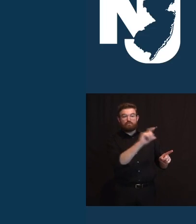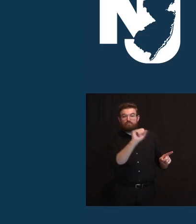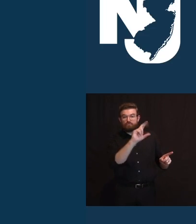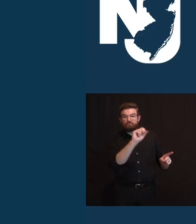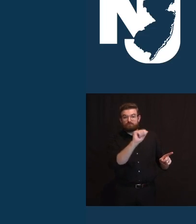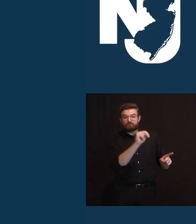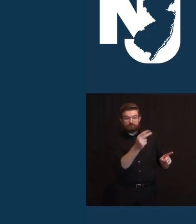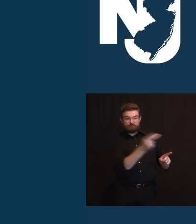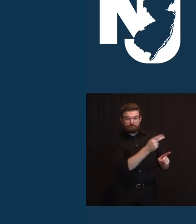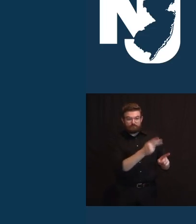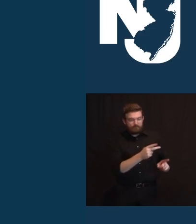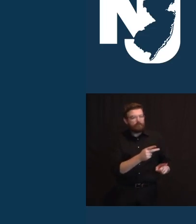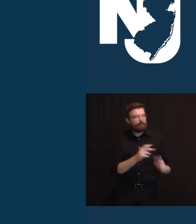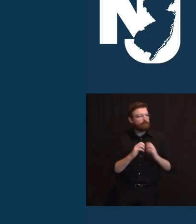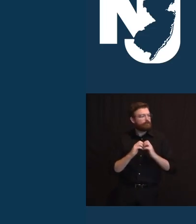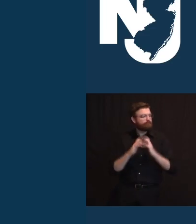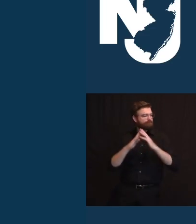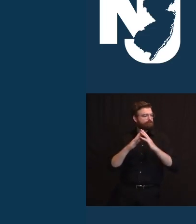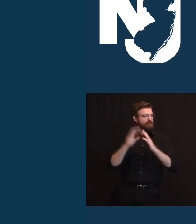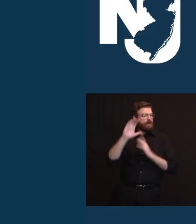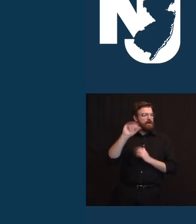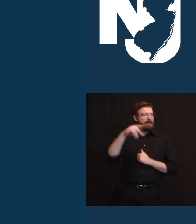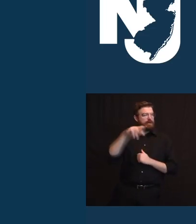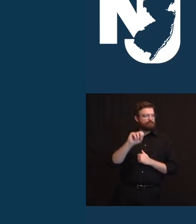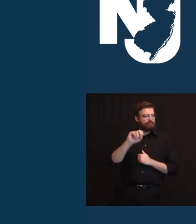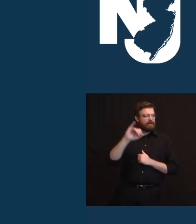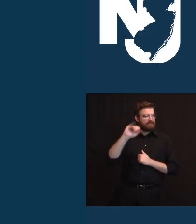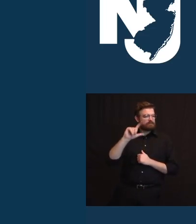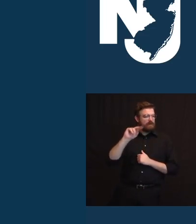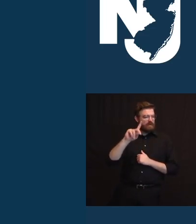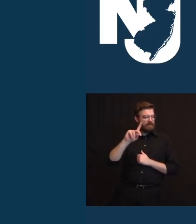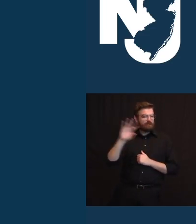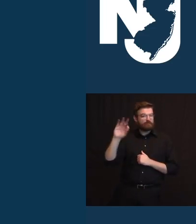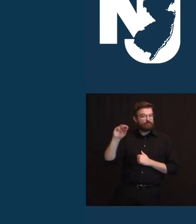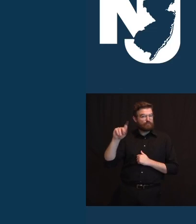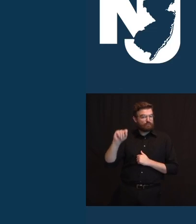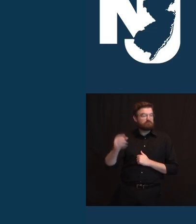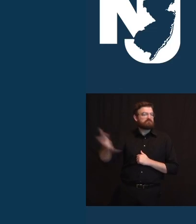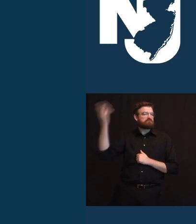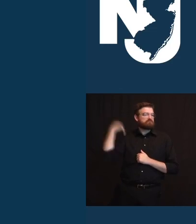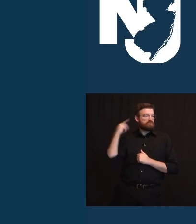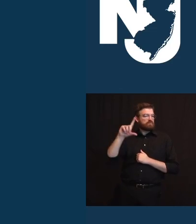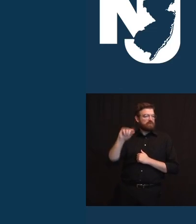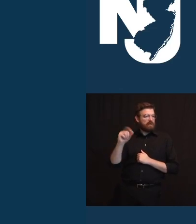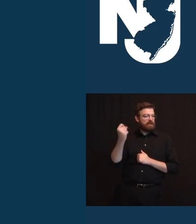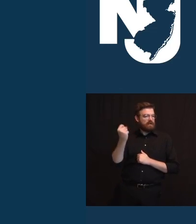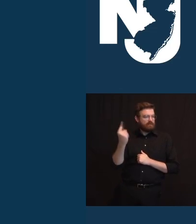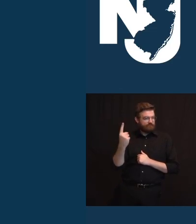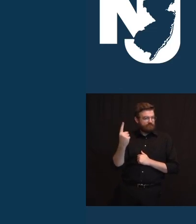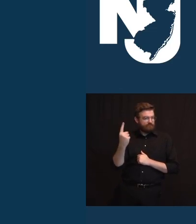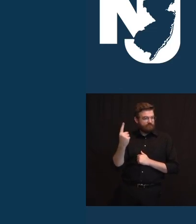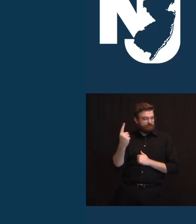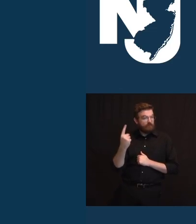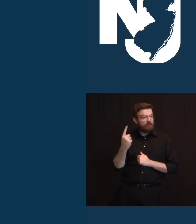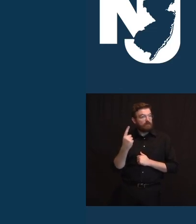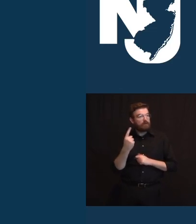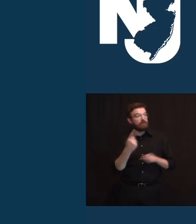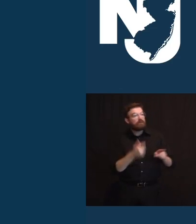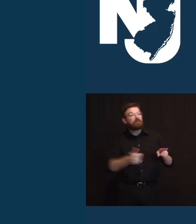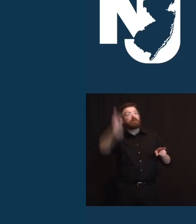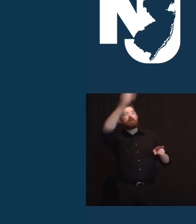Island Foods in 2011, and today it is the parent company of 5 small businesses located at Cape